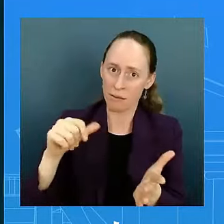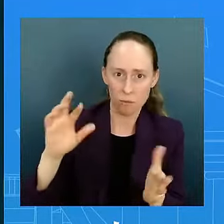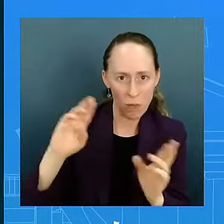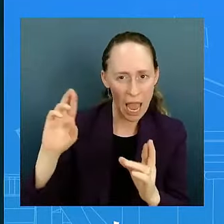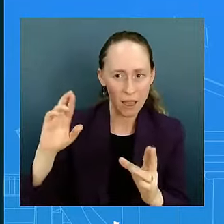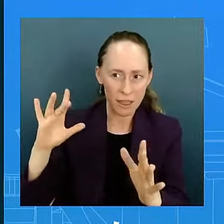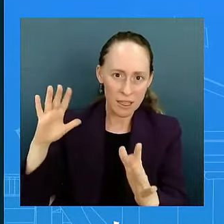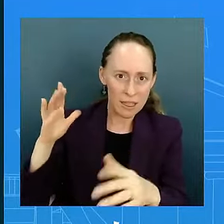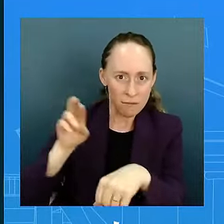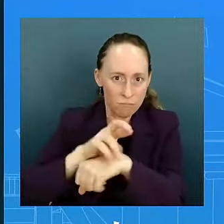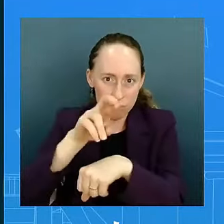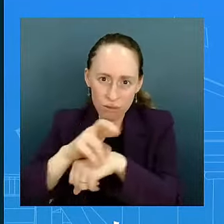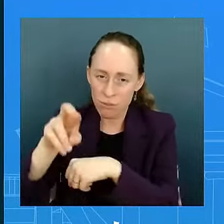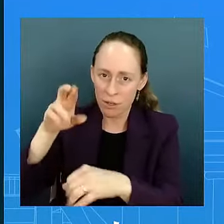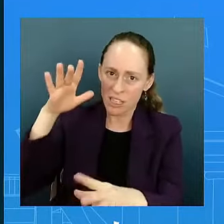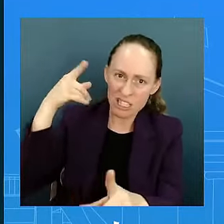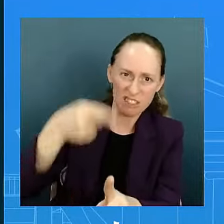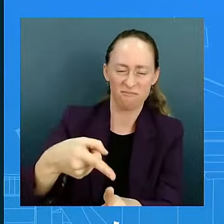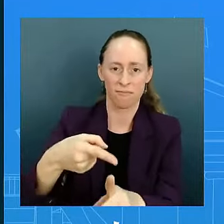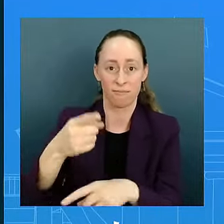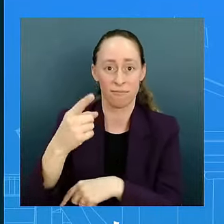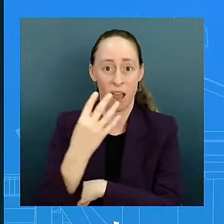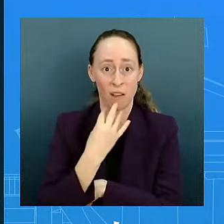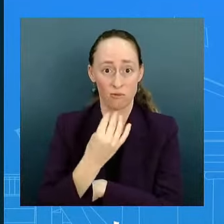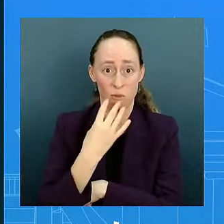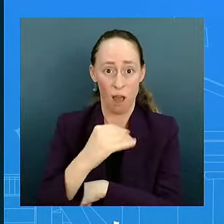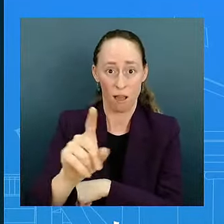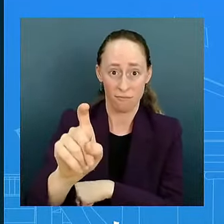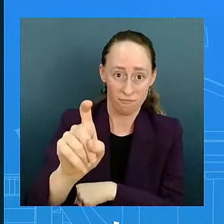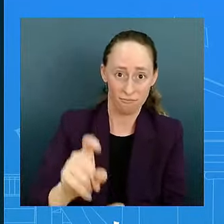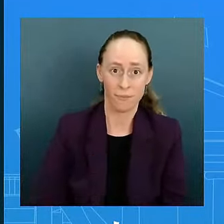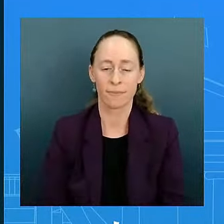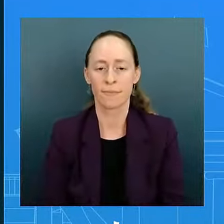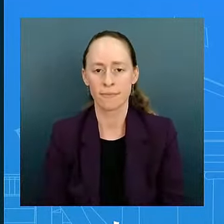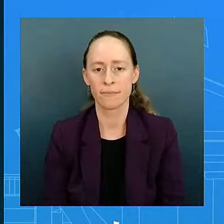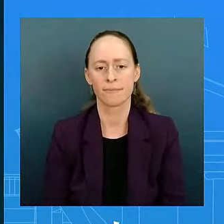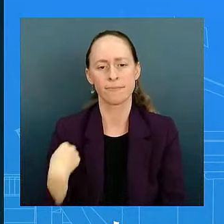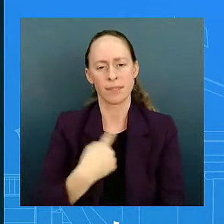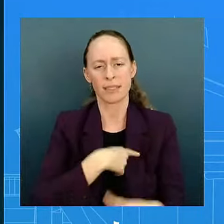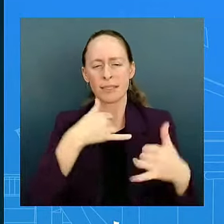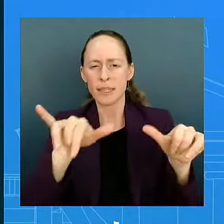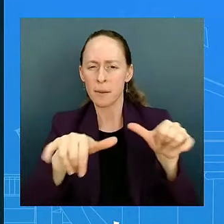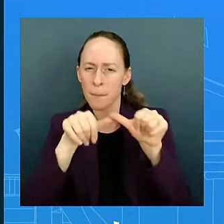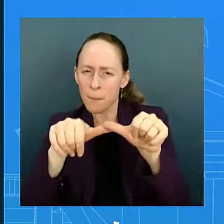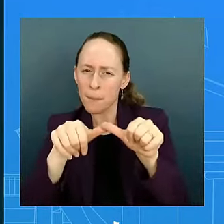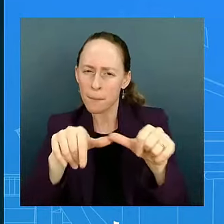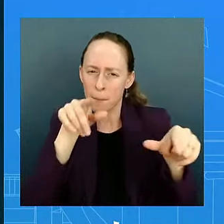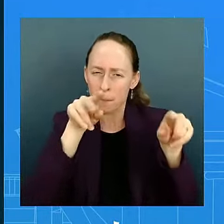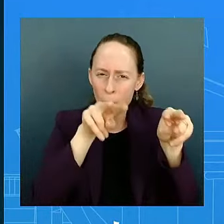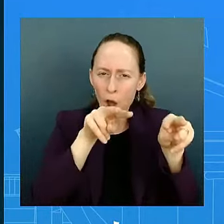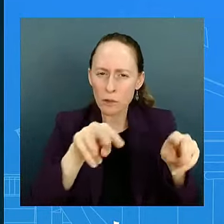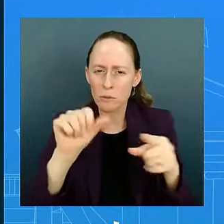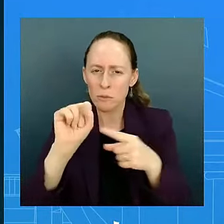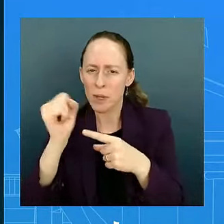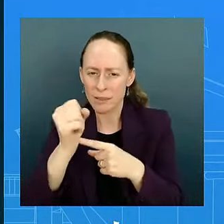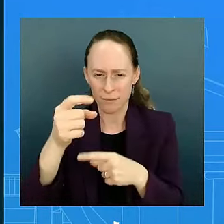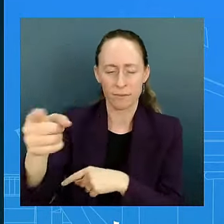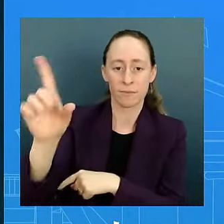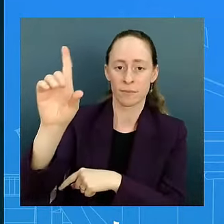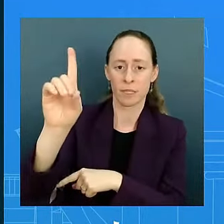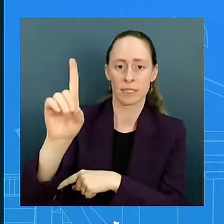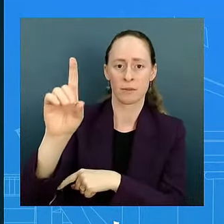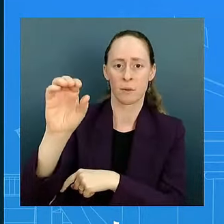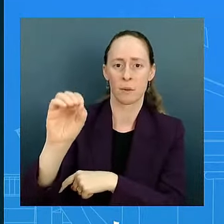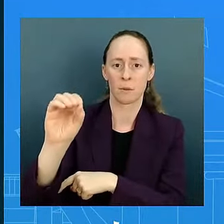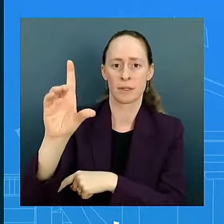we're going to continue to monitor the situation. I hope you saw the statement from the Department of Defense this past Friday on what they're doing with